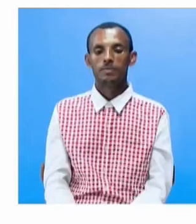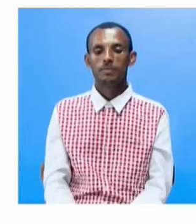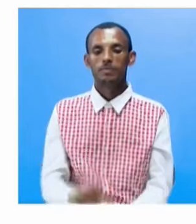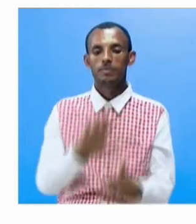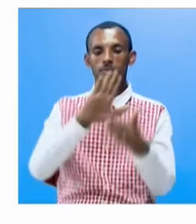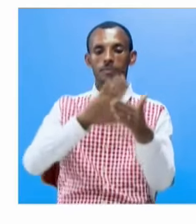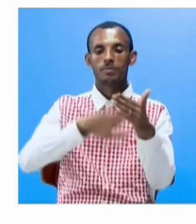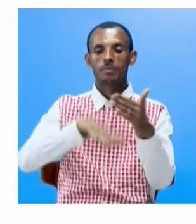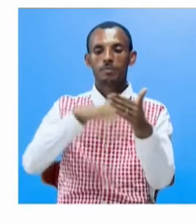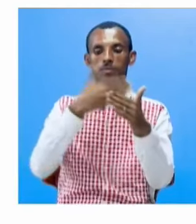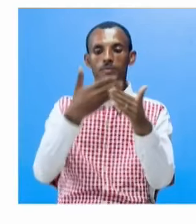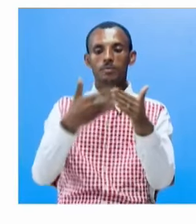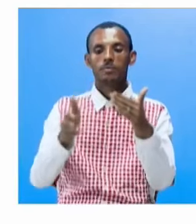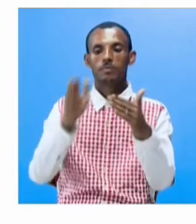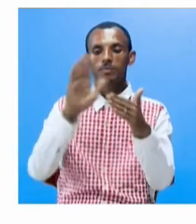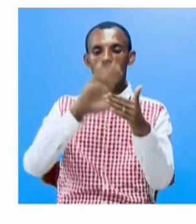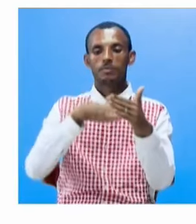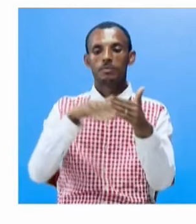marked